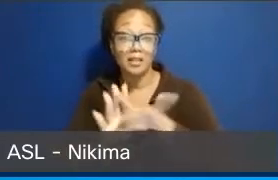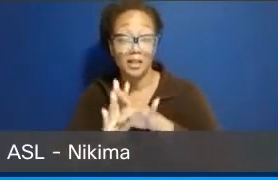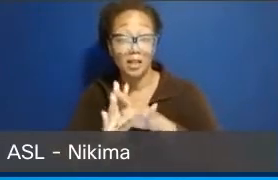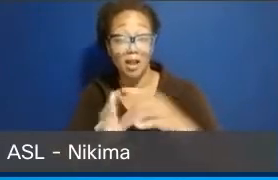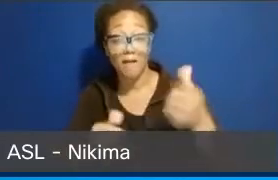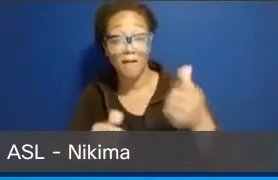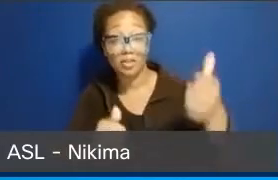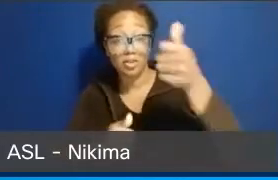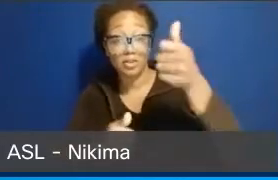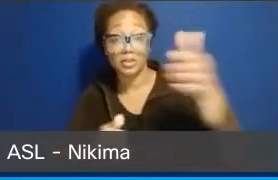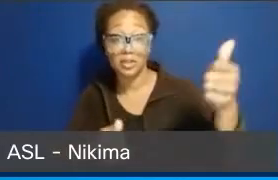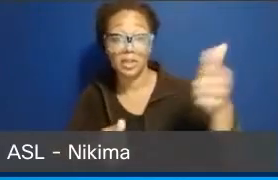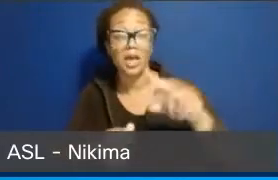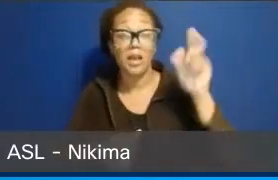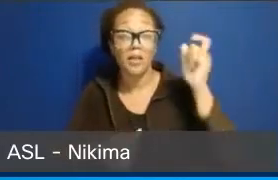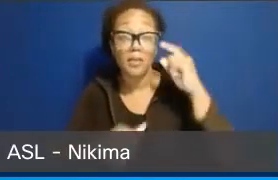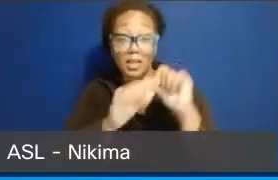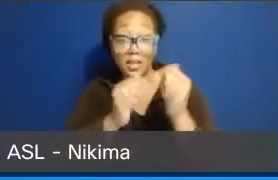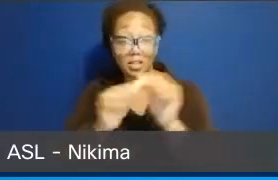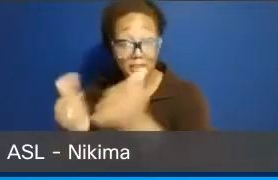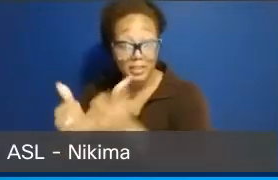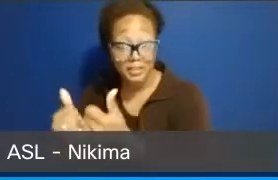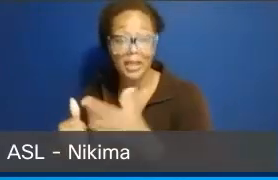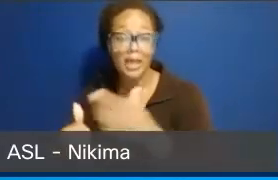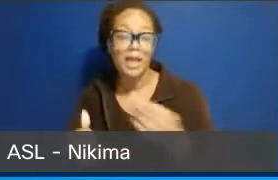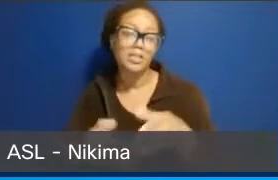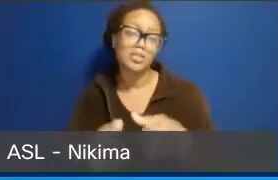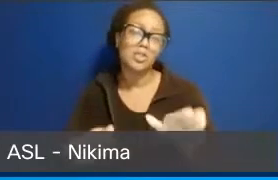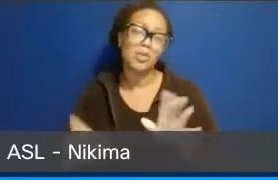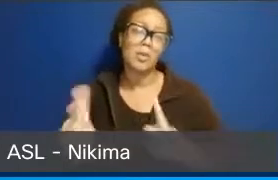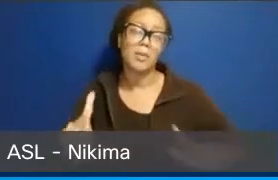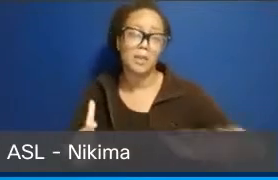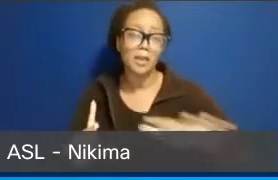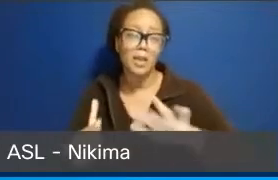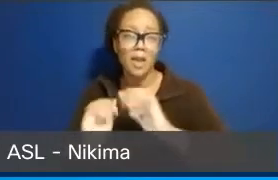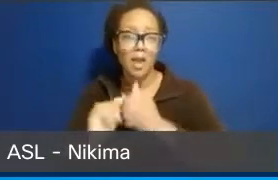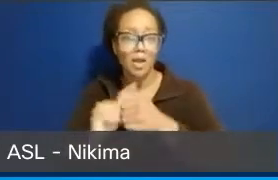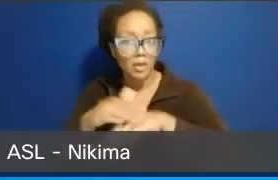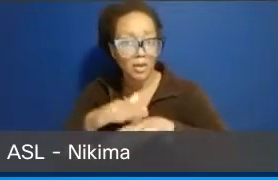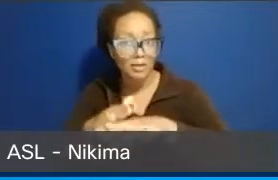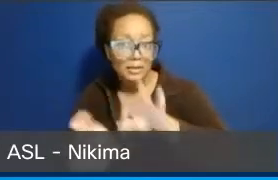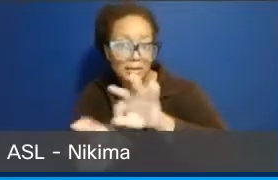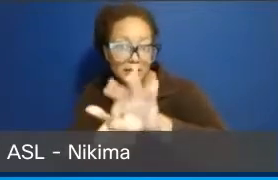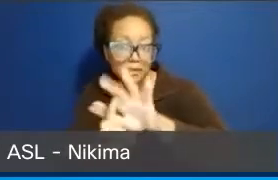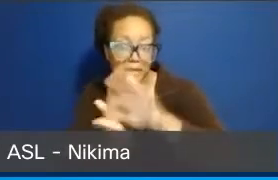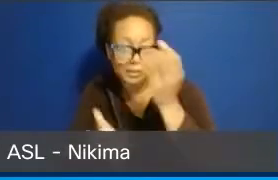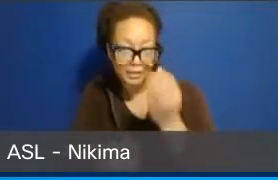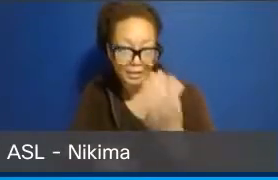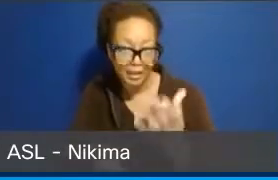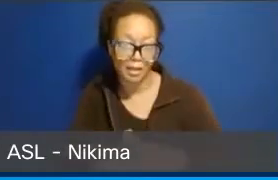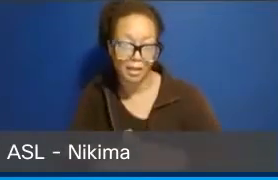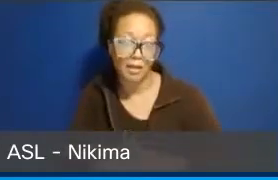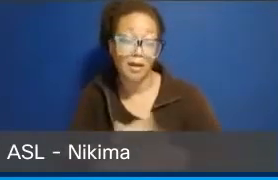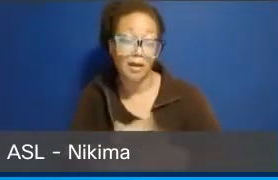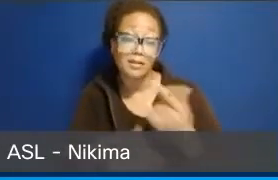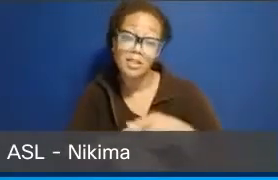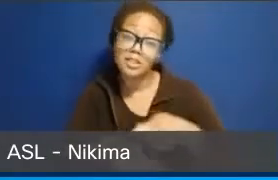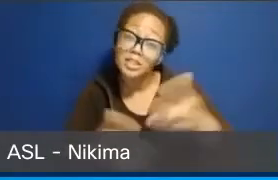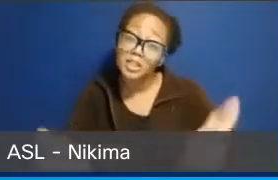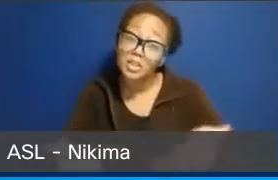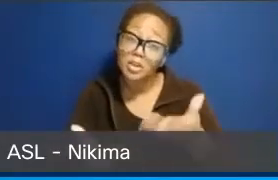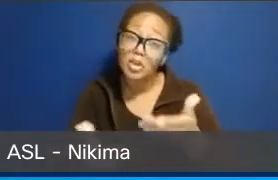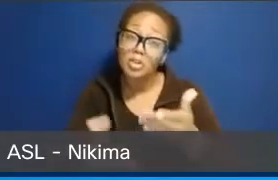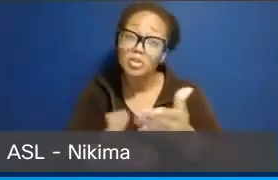agencies, and the general public on how to access census data. Today, she's here to share her knowledge with